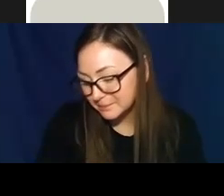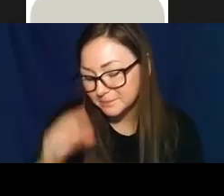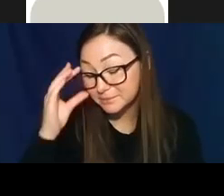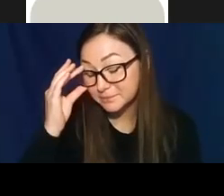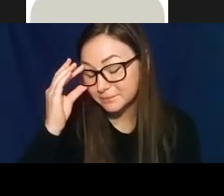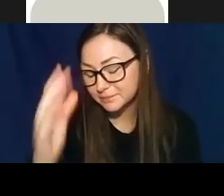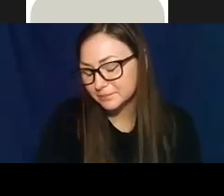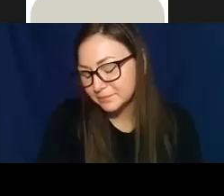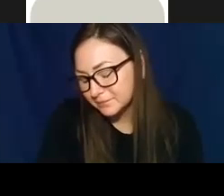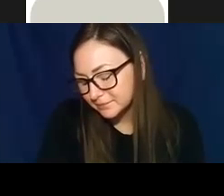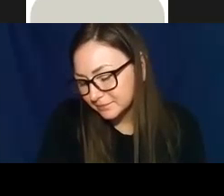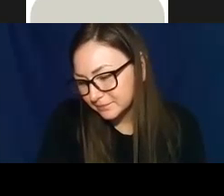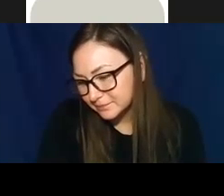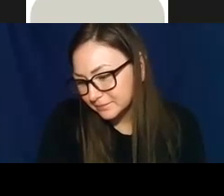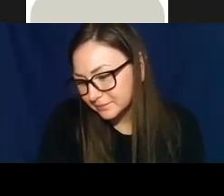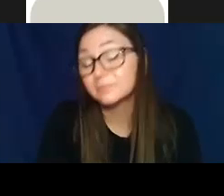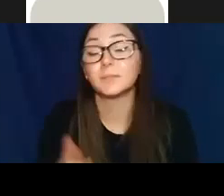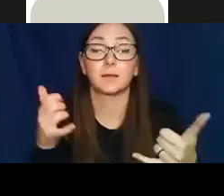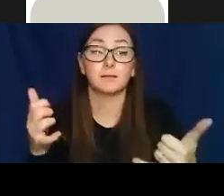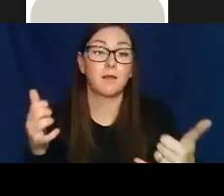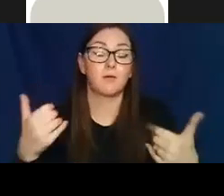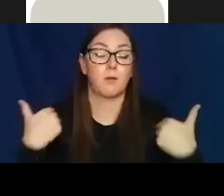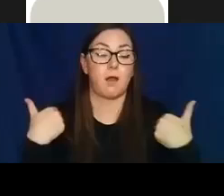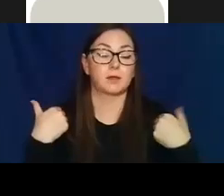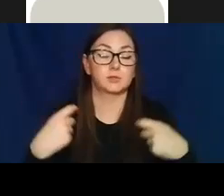it now has a net charge of